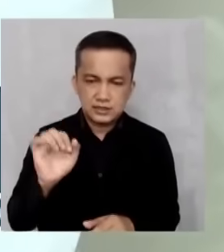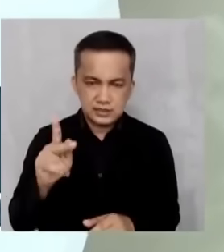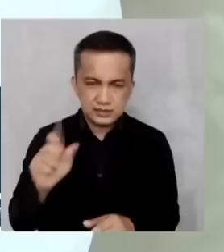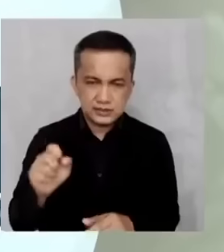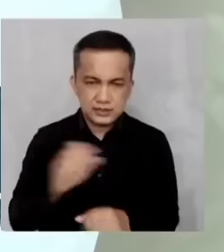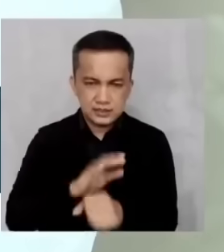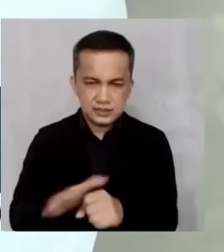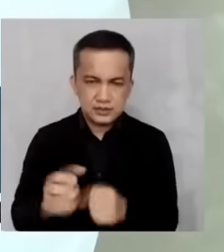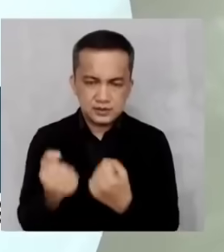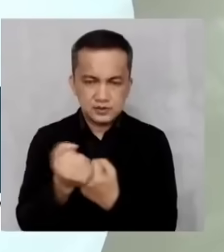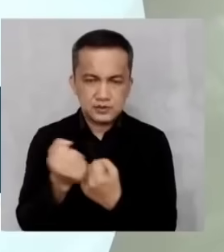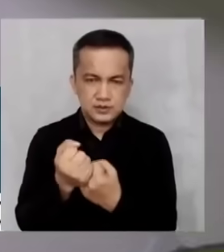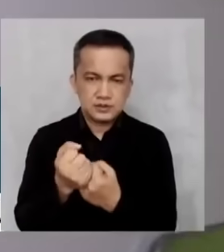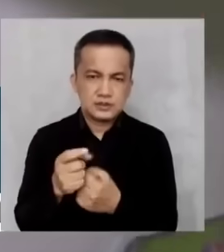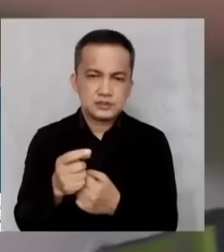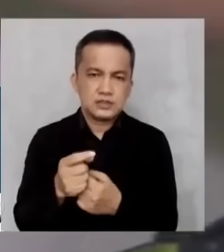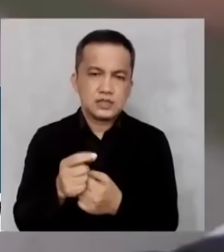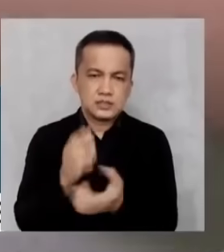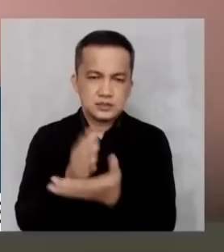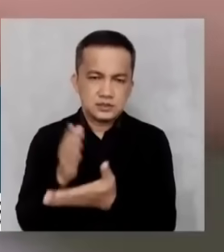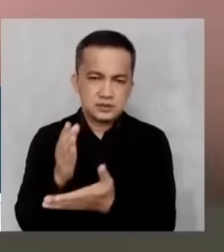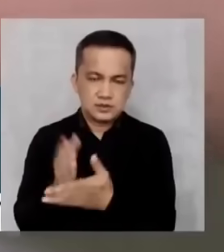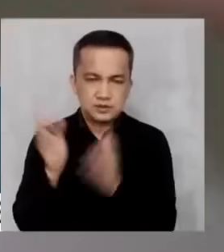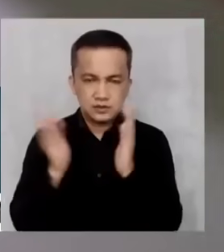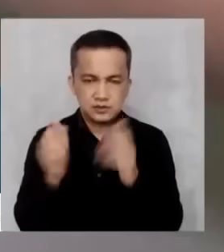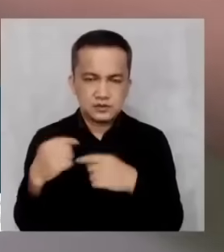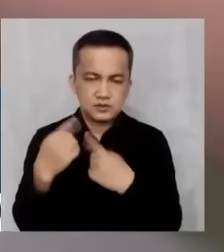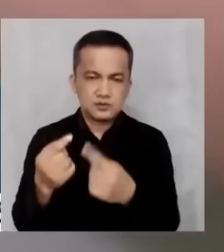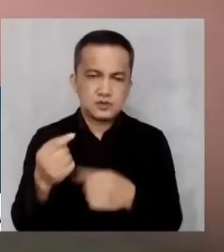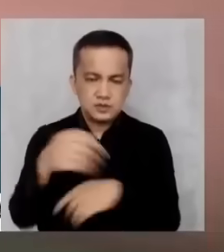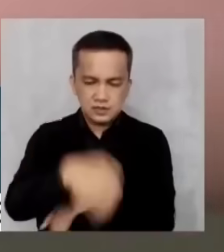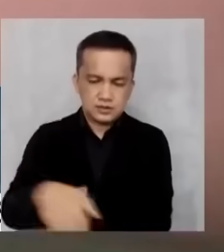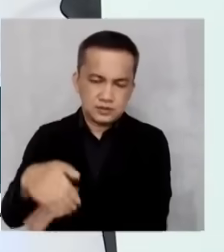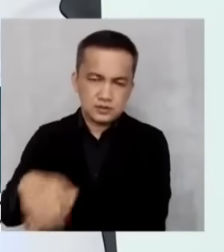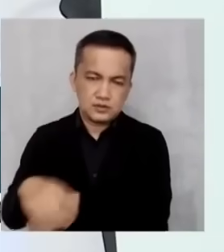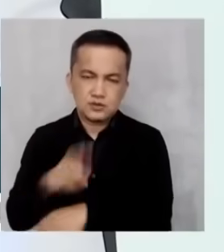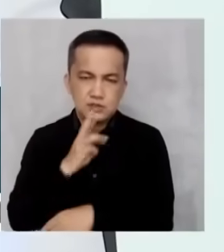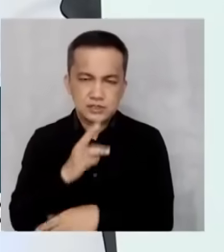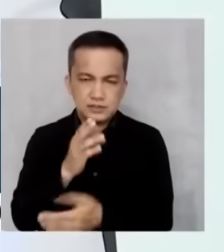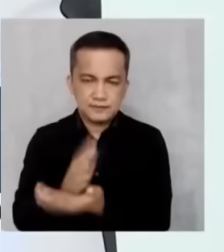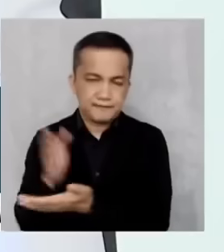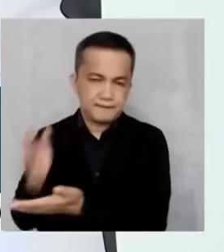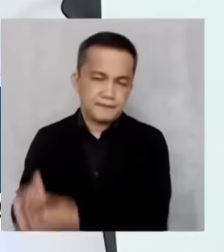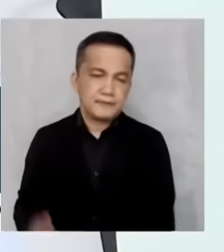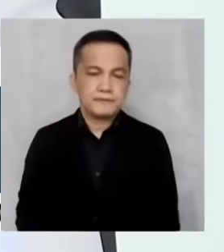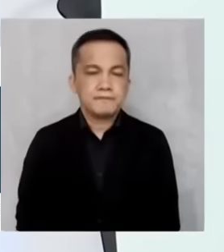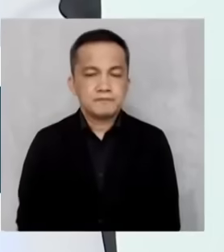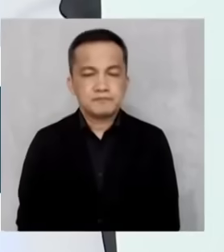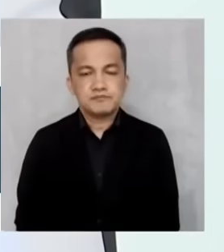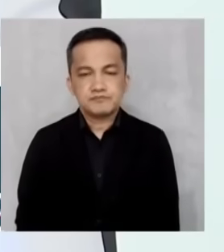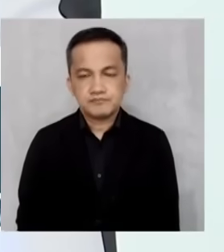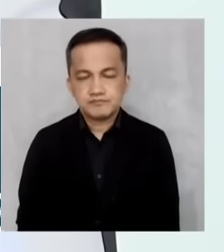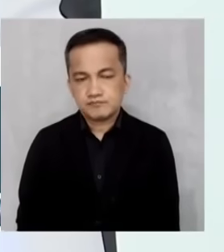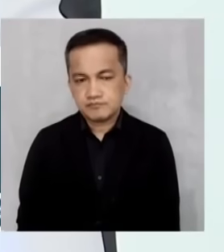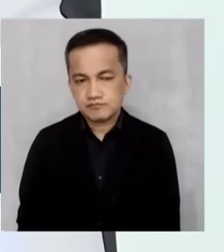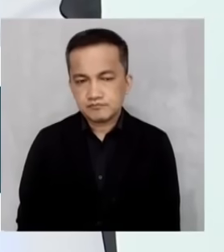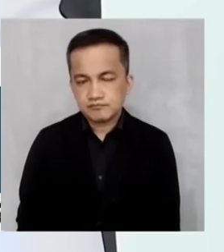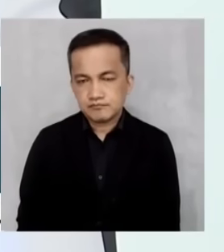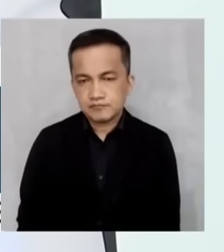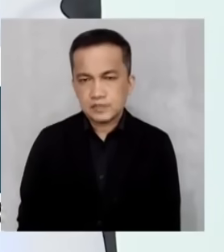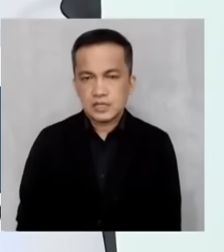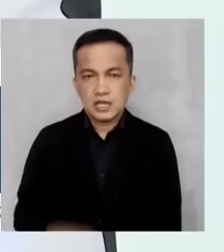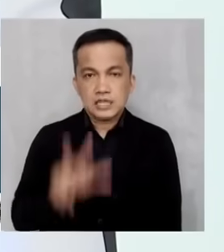support uninterrupted services for the duration of the nightly water interruption. Yung 3 tanks po natin na